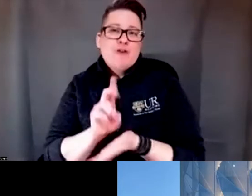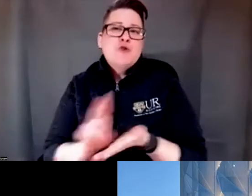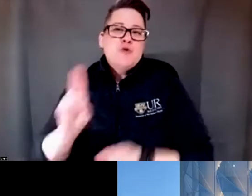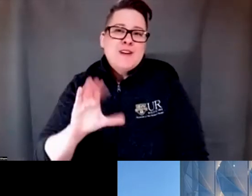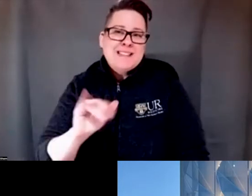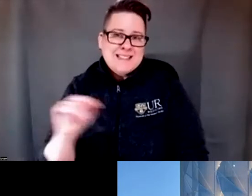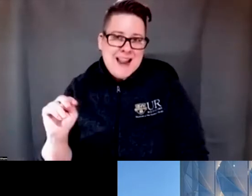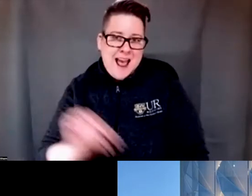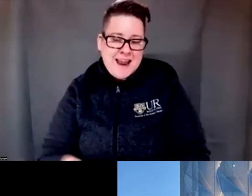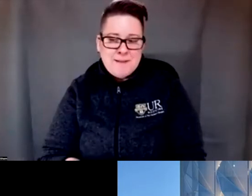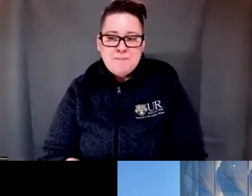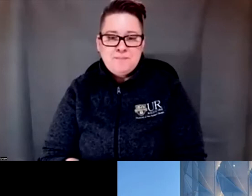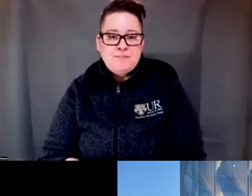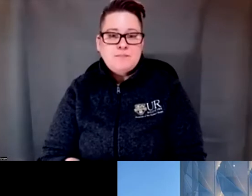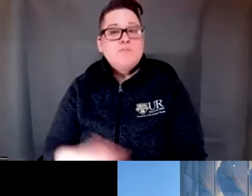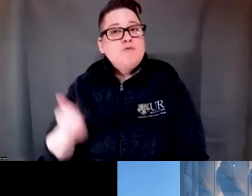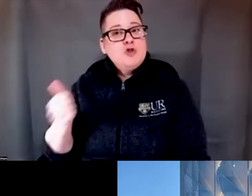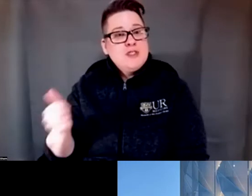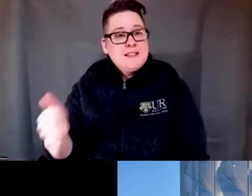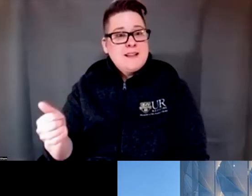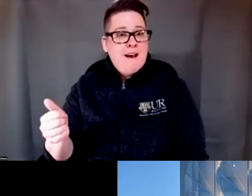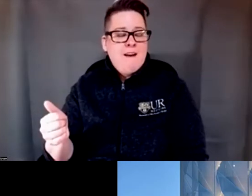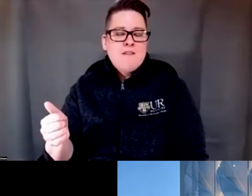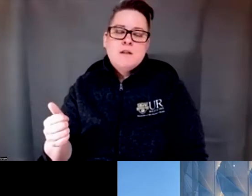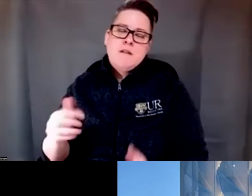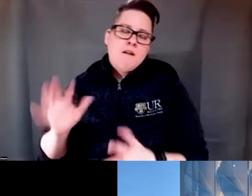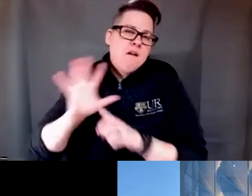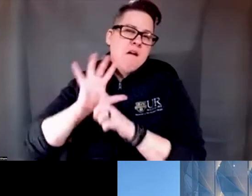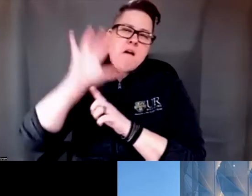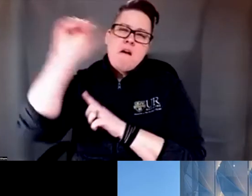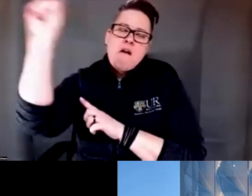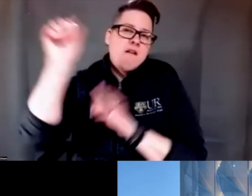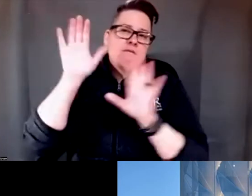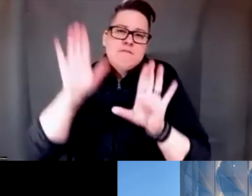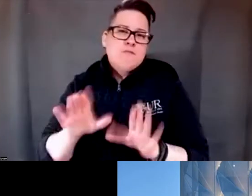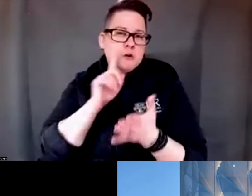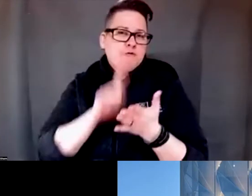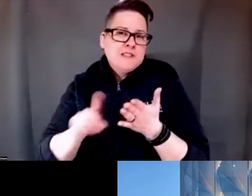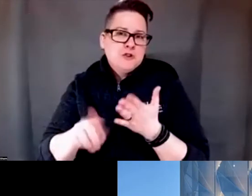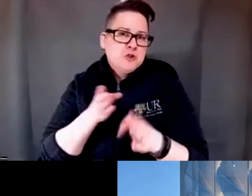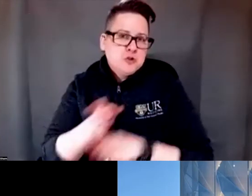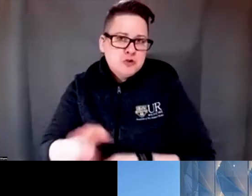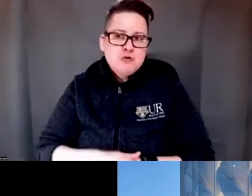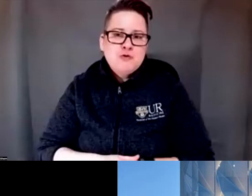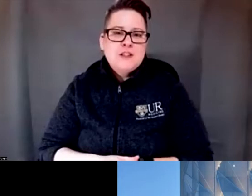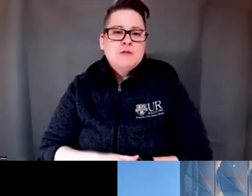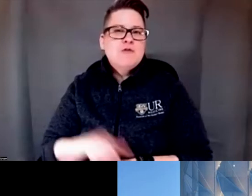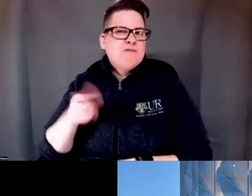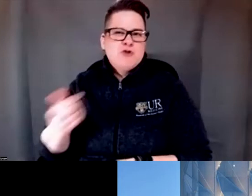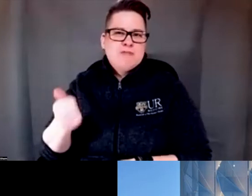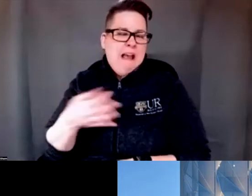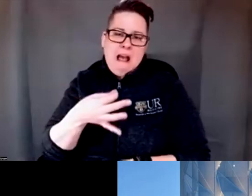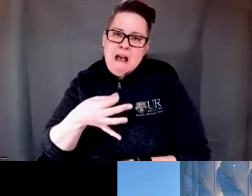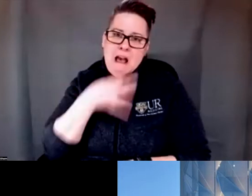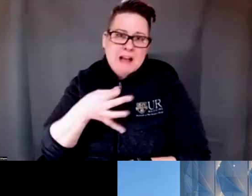Cincinnati. She has had a stellar, distinguished research career as the expert